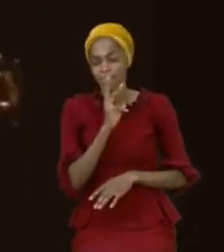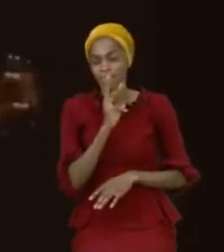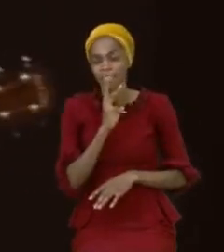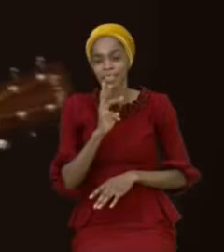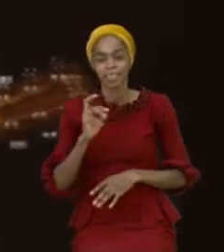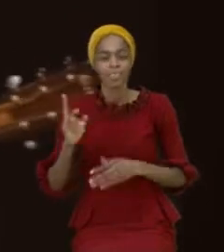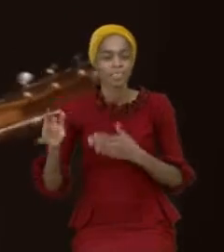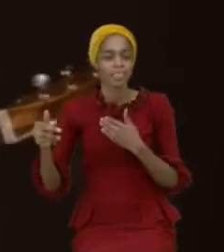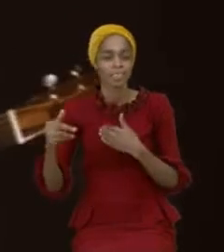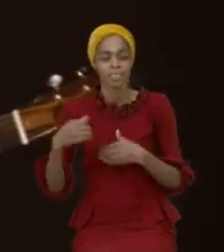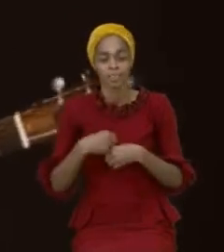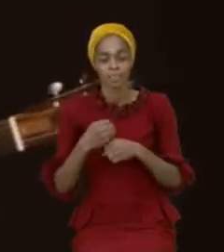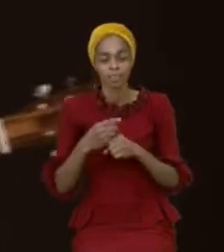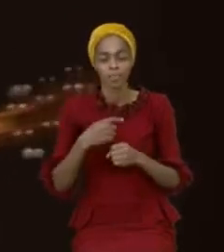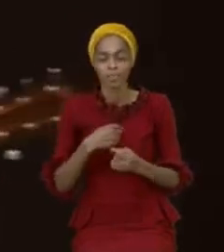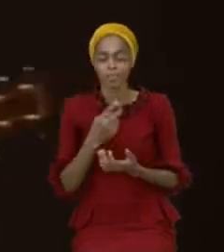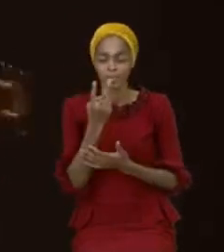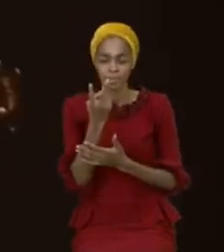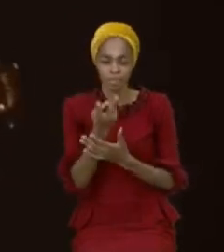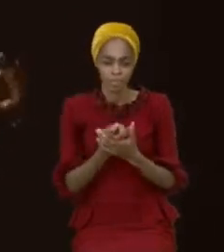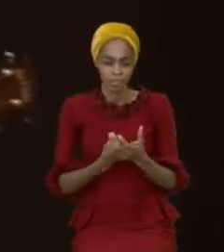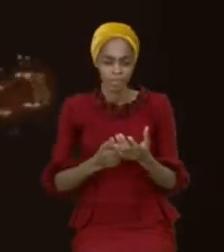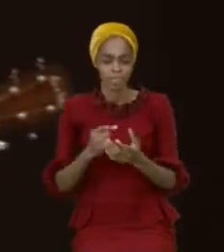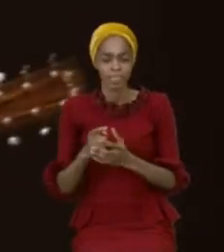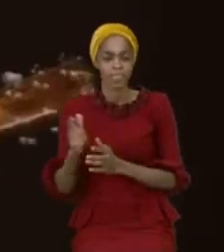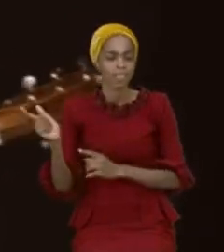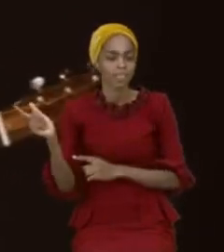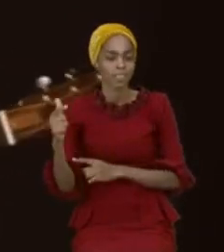He makes me lie down in green pastures.